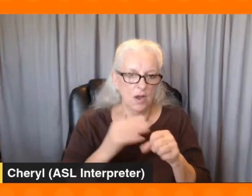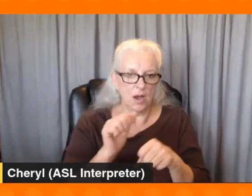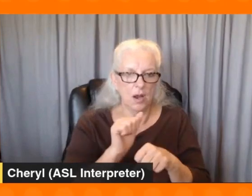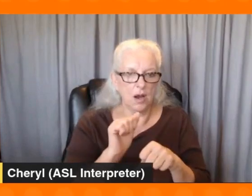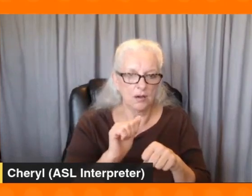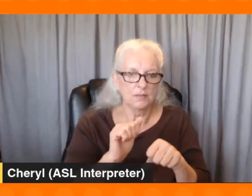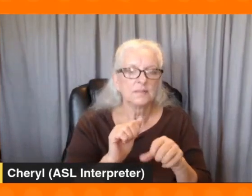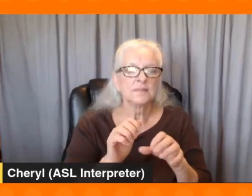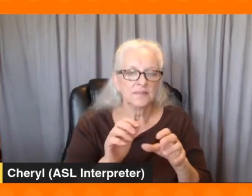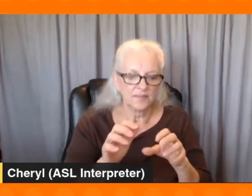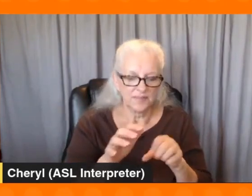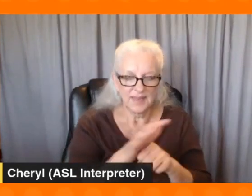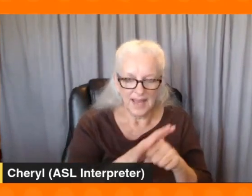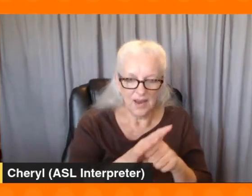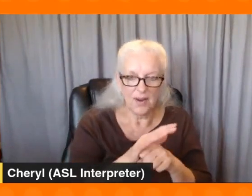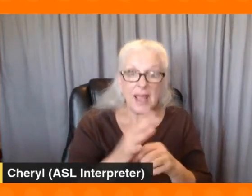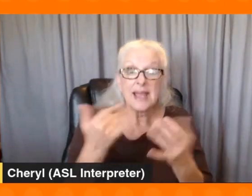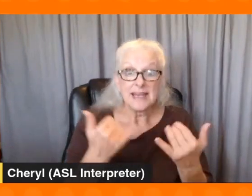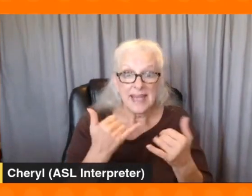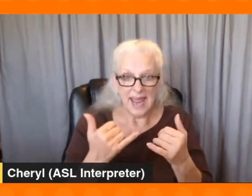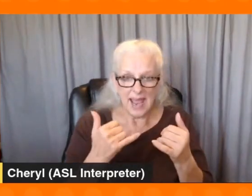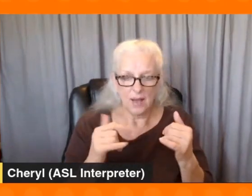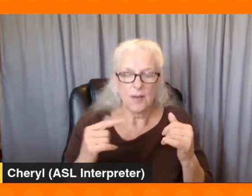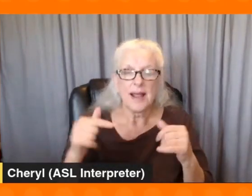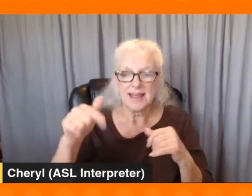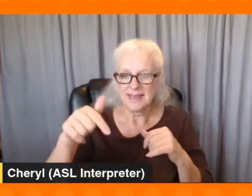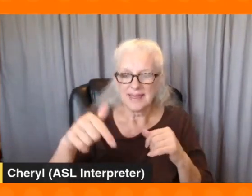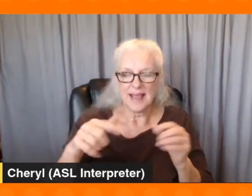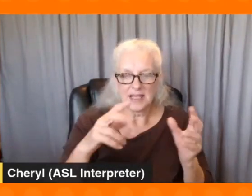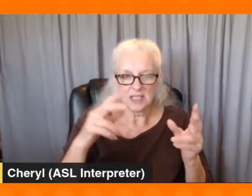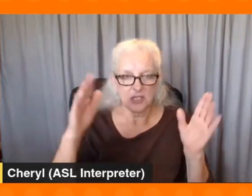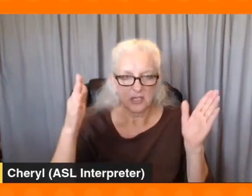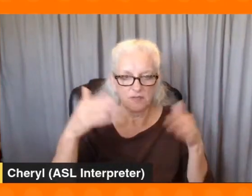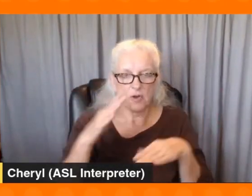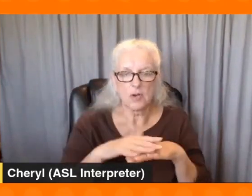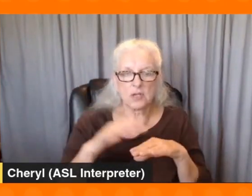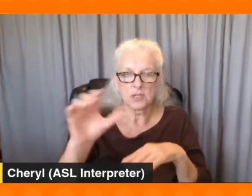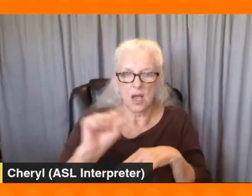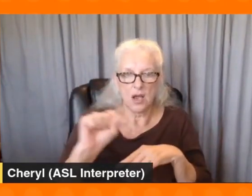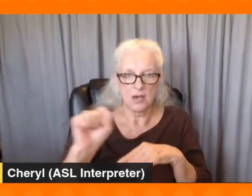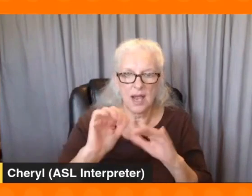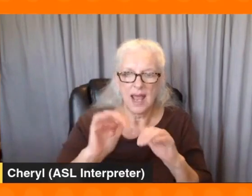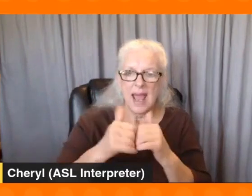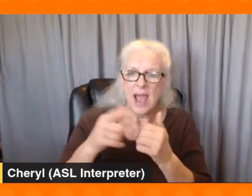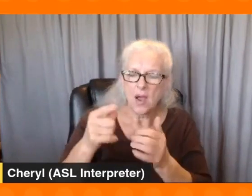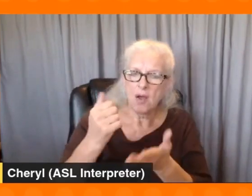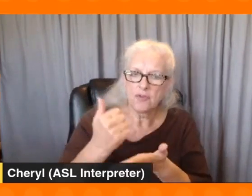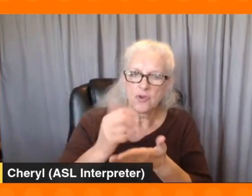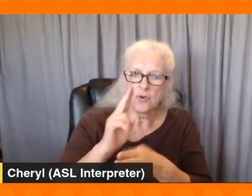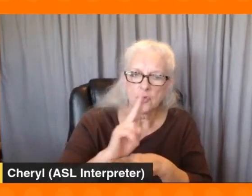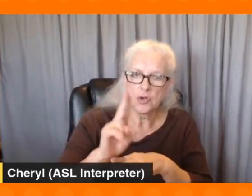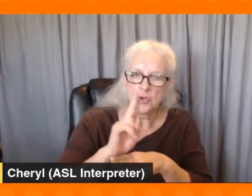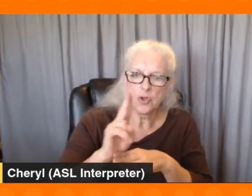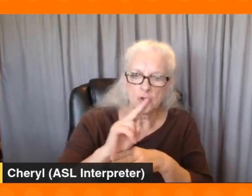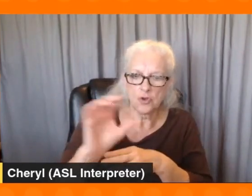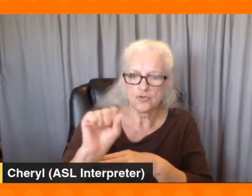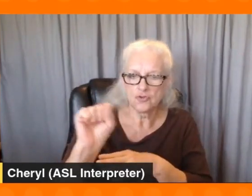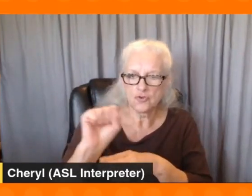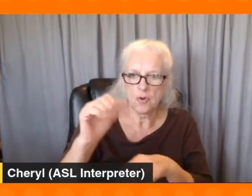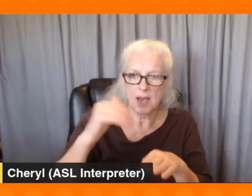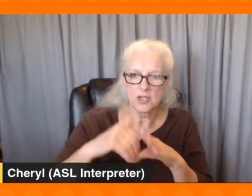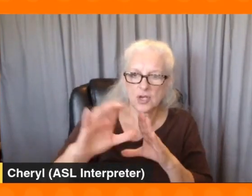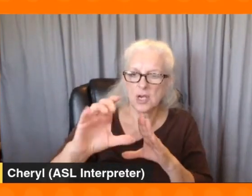here today for this Creative Coding Conference, and I'm so excited to be here. How have you personally been using Scratch for creative